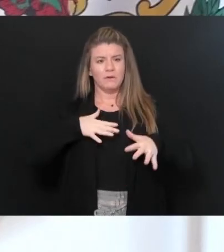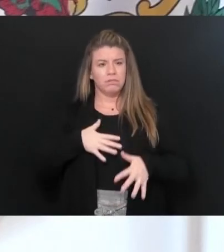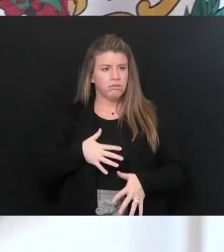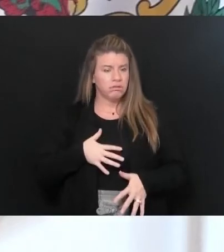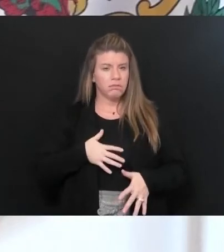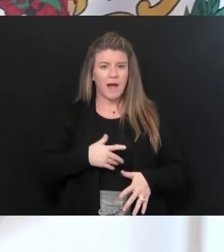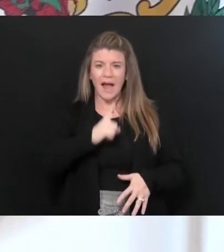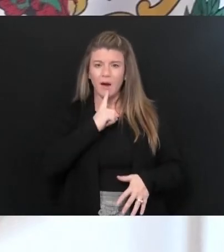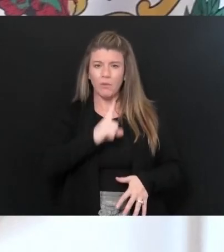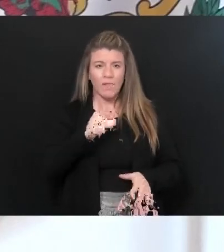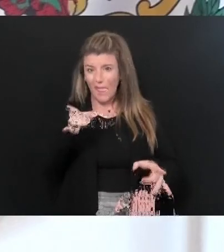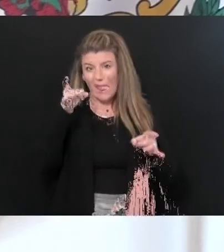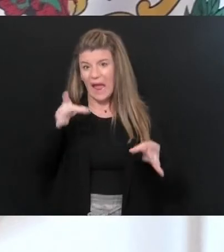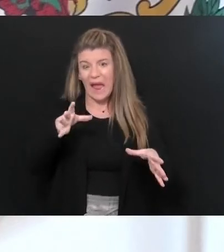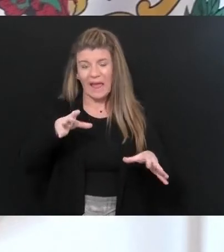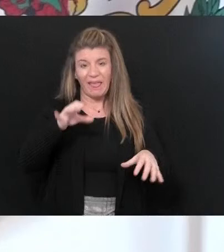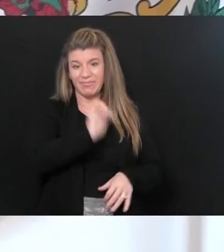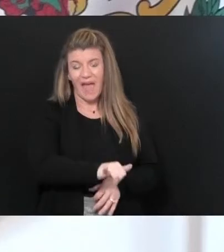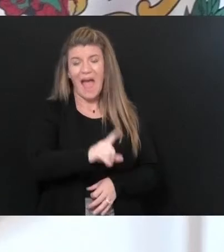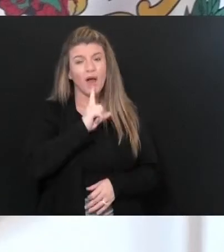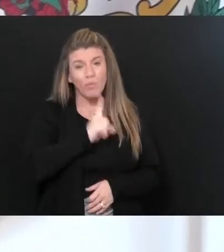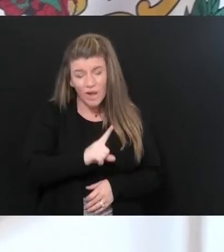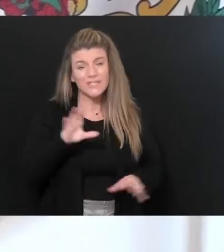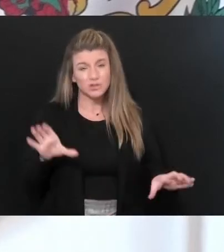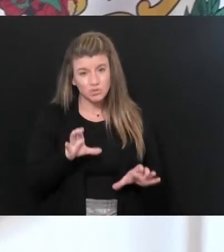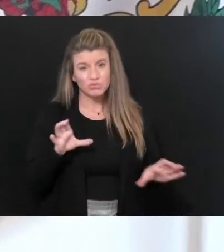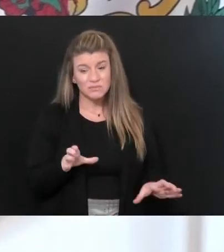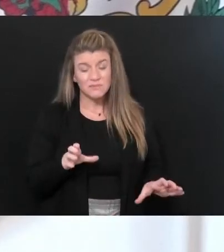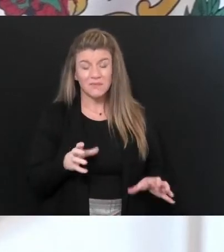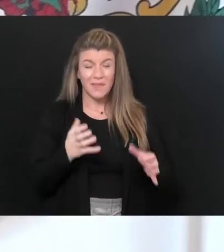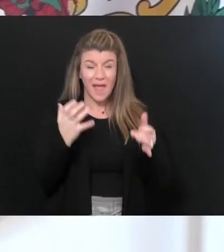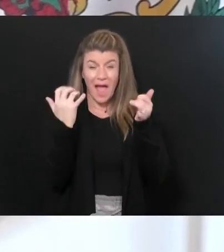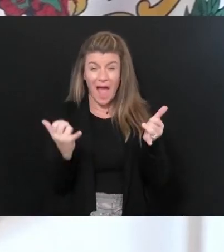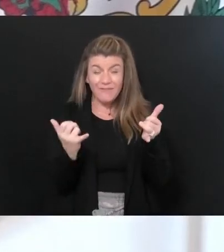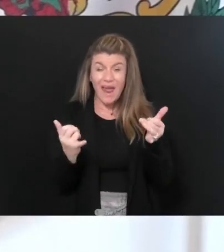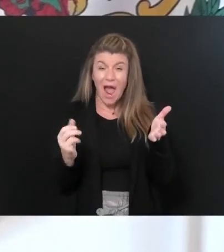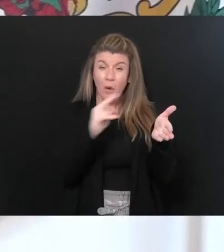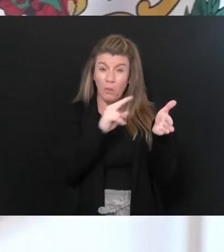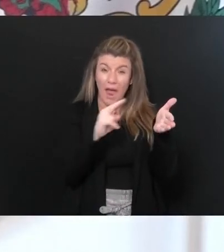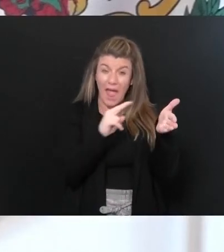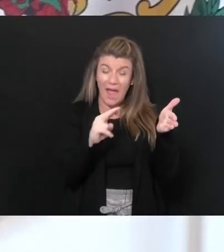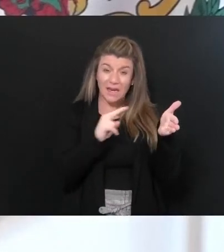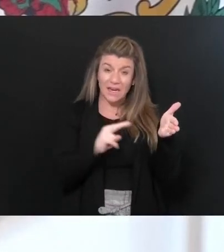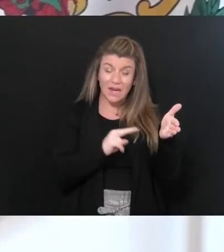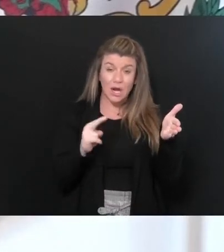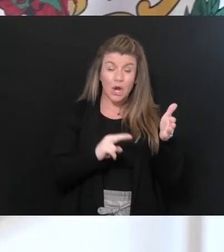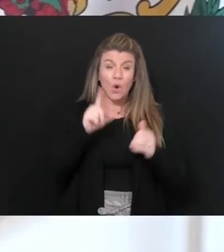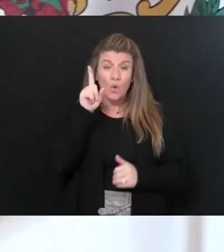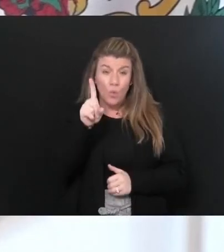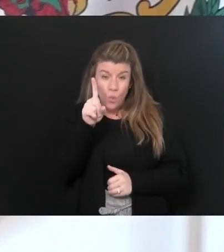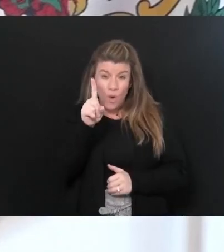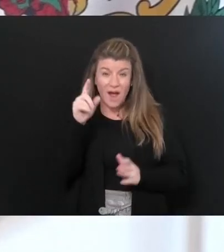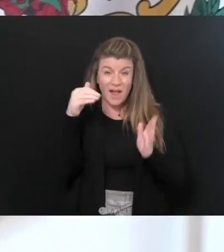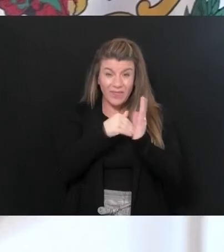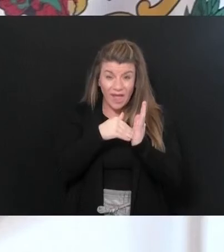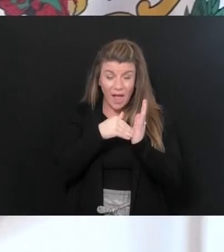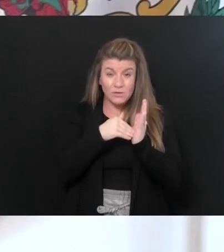do. I have now read to you